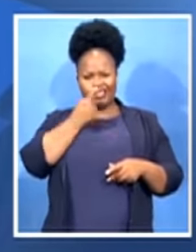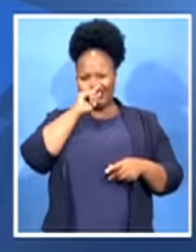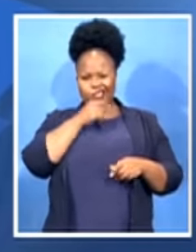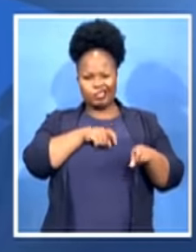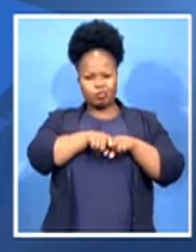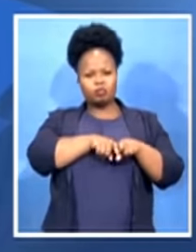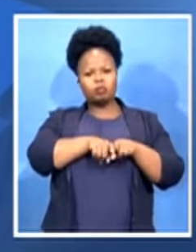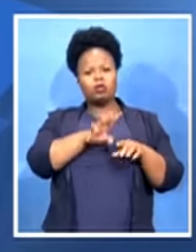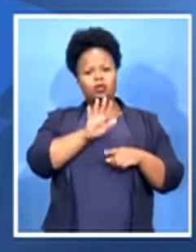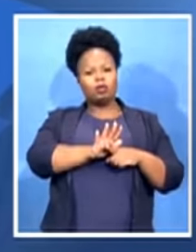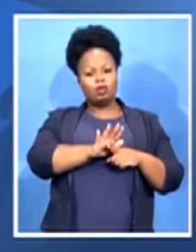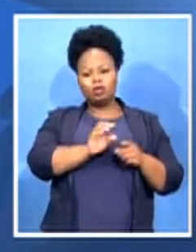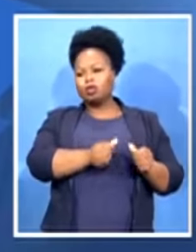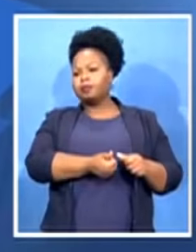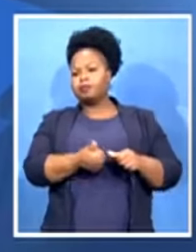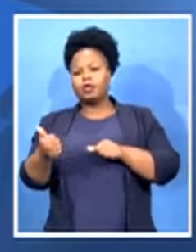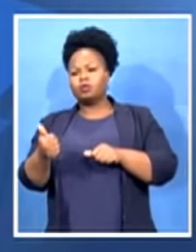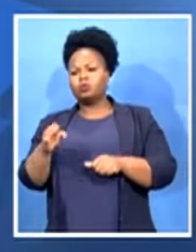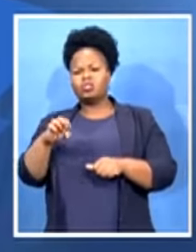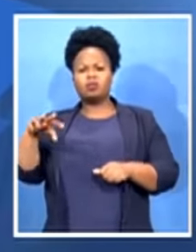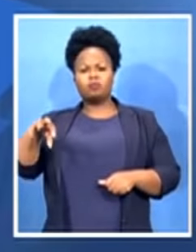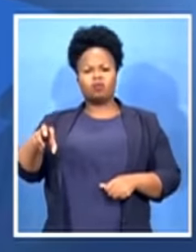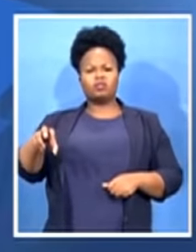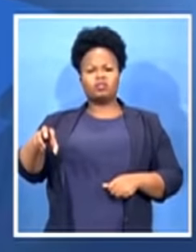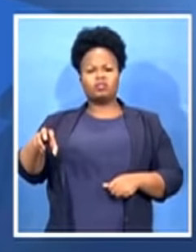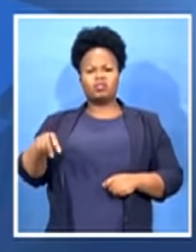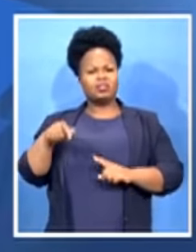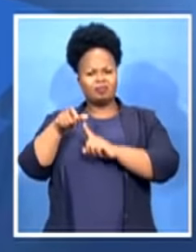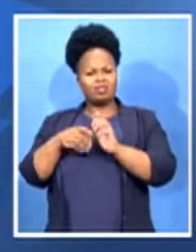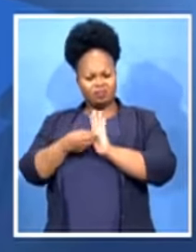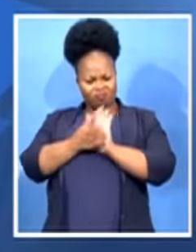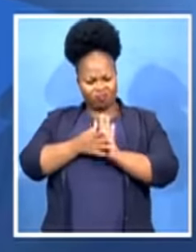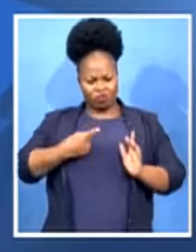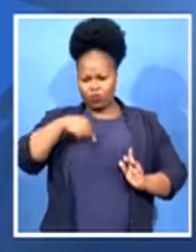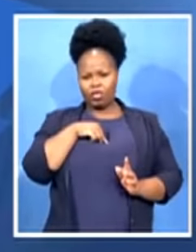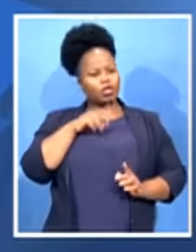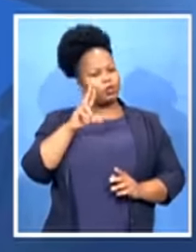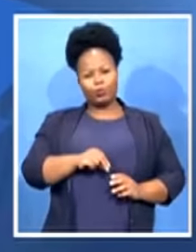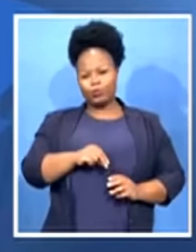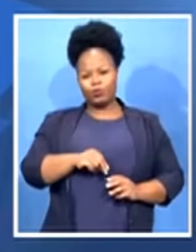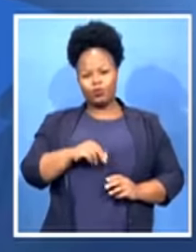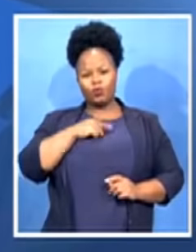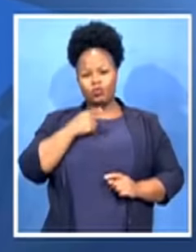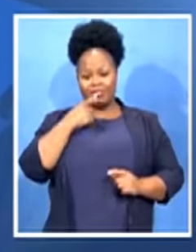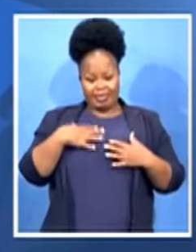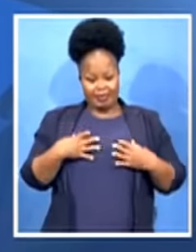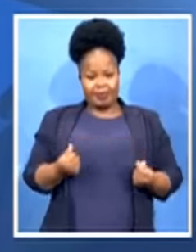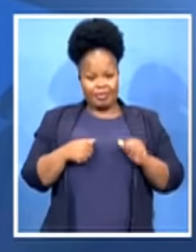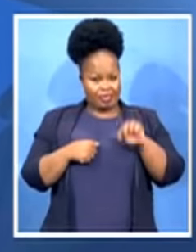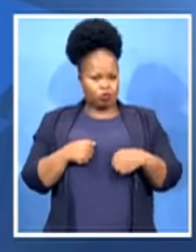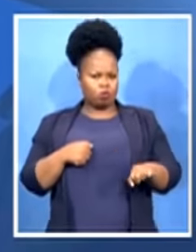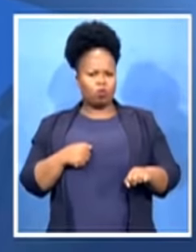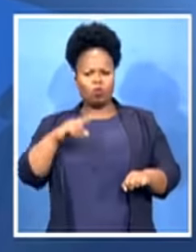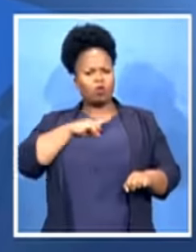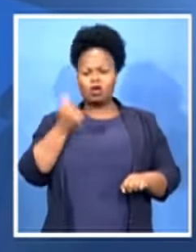Cape. Those people cannot be recorded by us as having recovered or not, because we do not know the fate that would